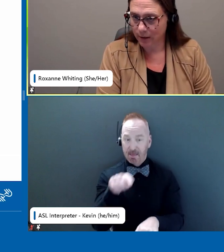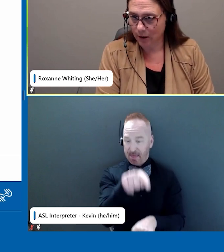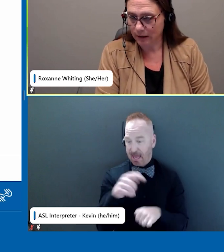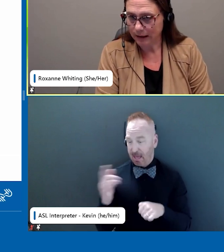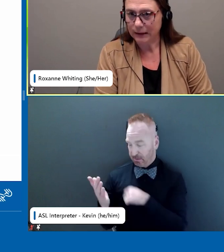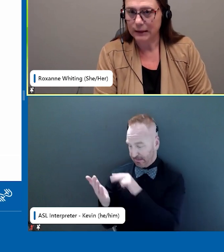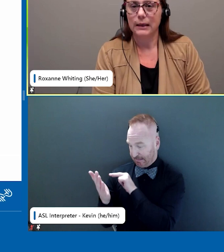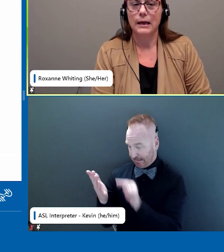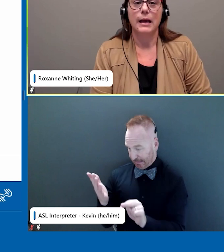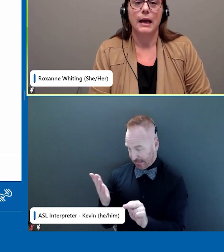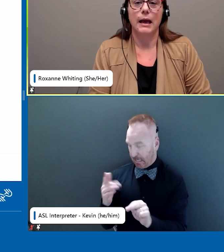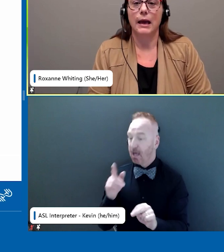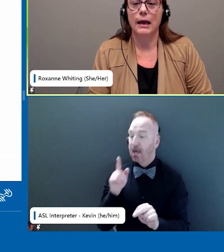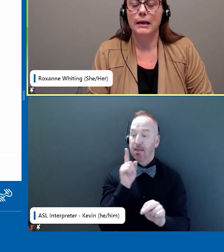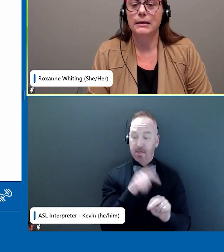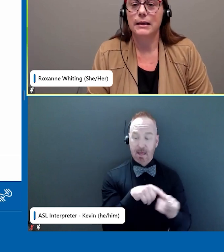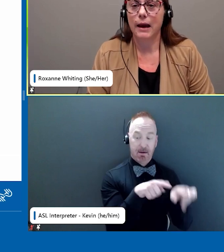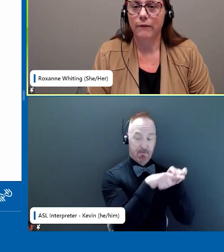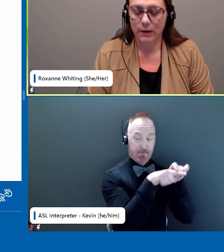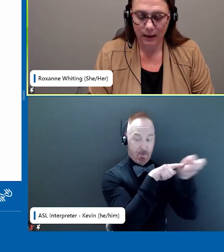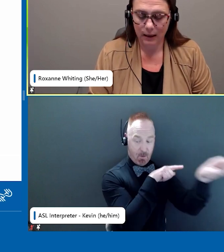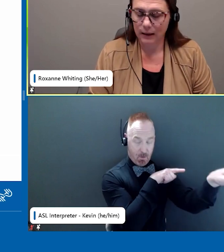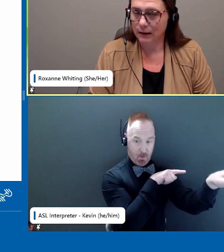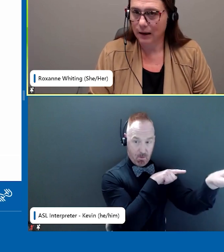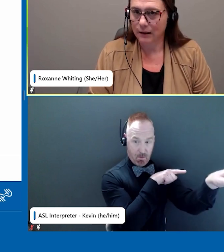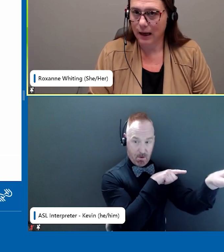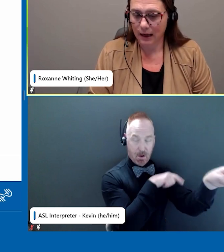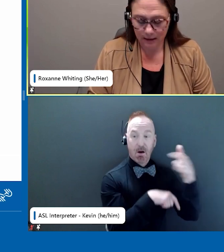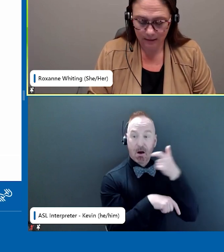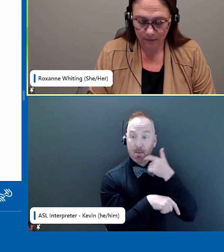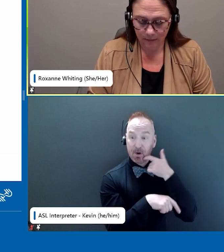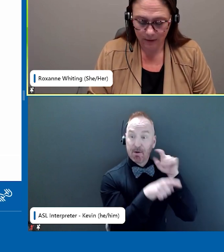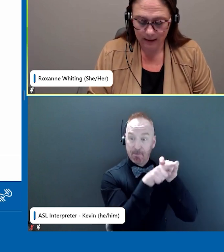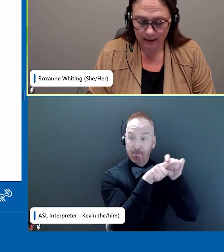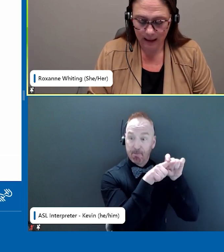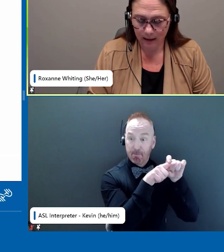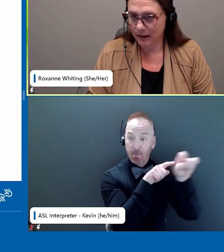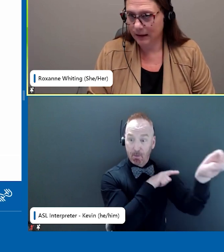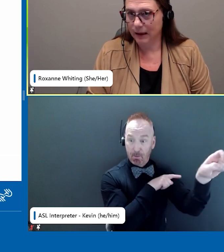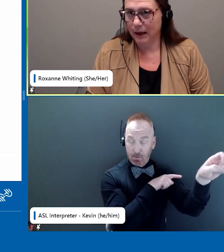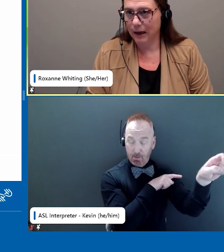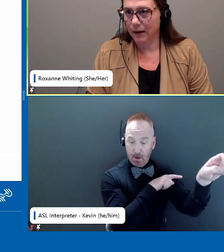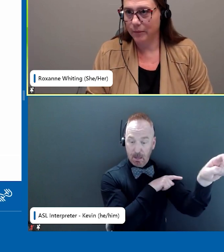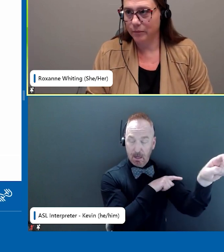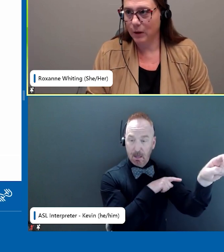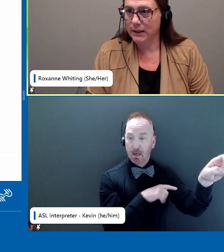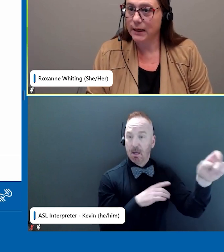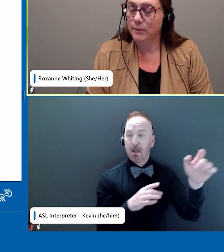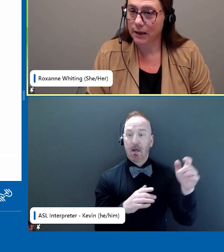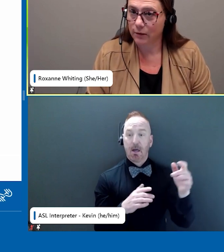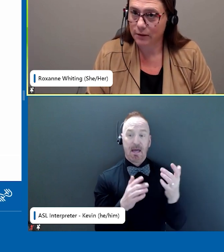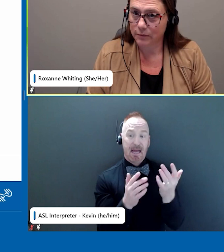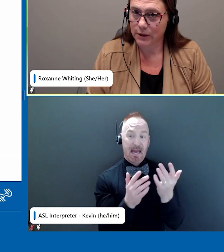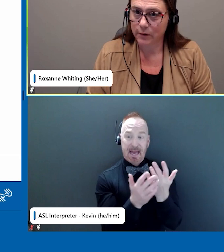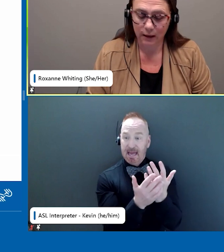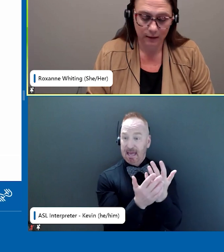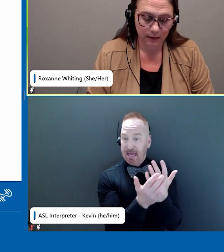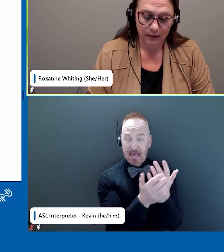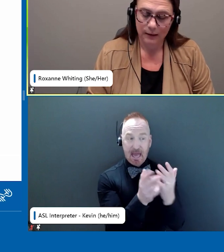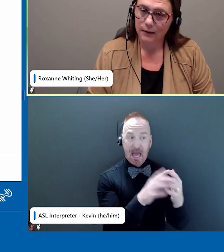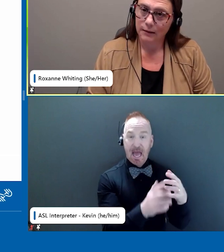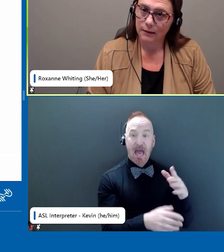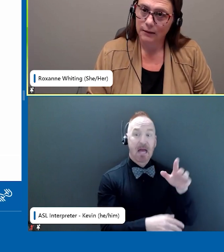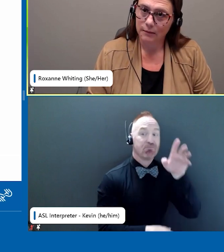person they were calling. And everything that was said was typed out